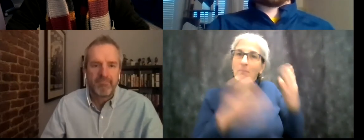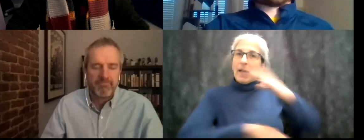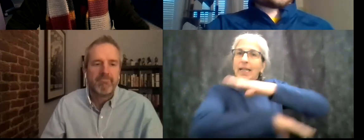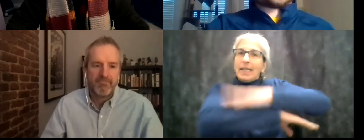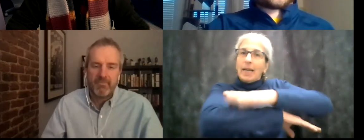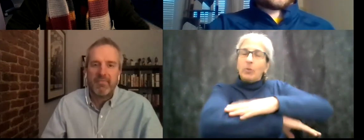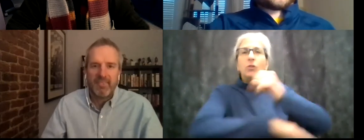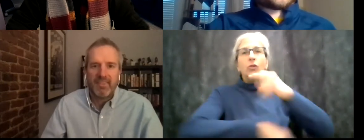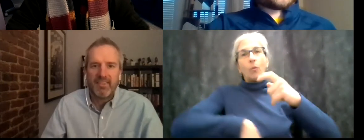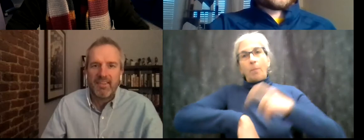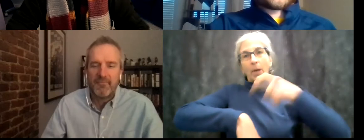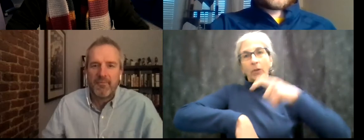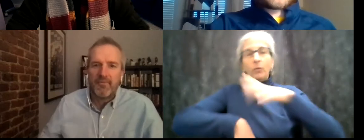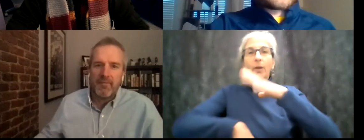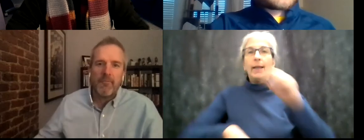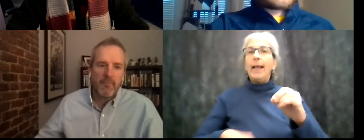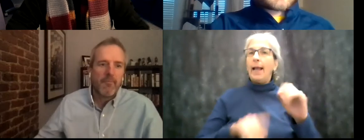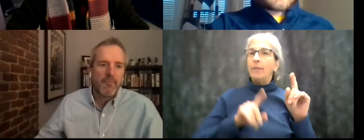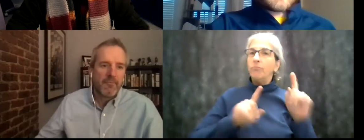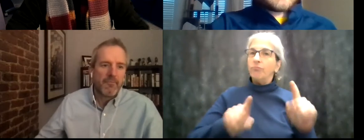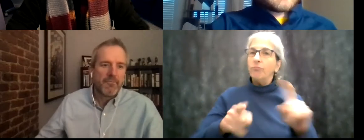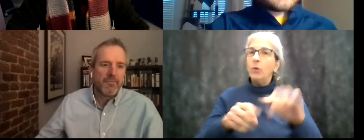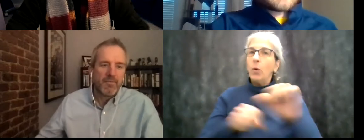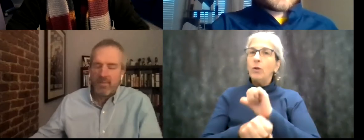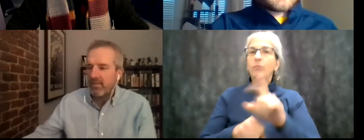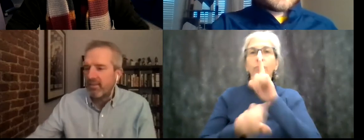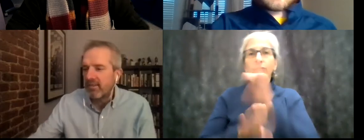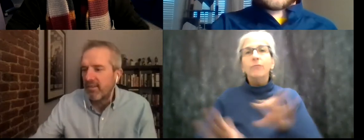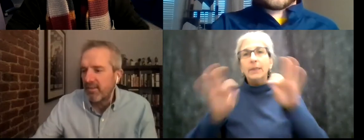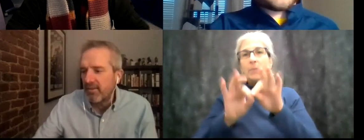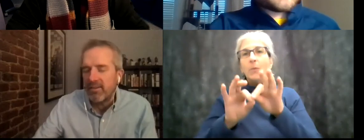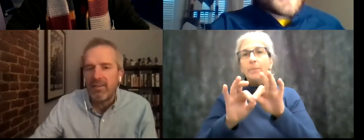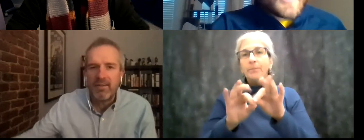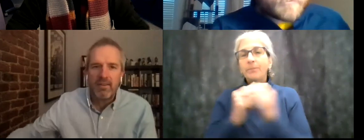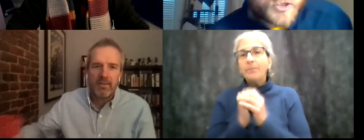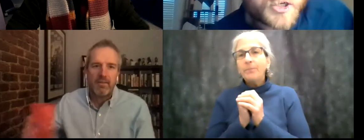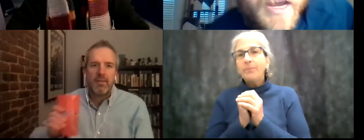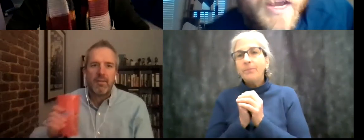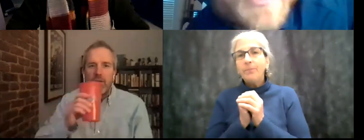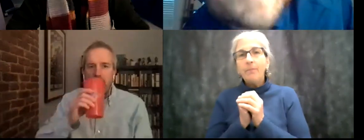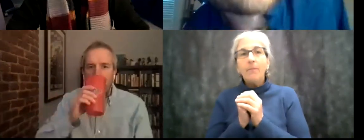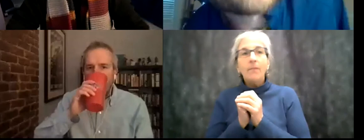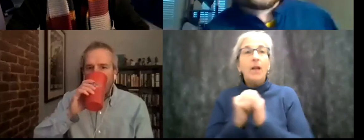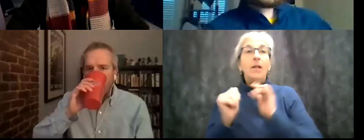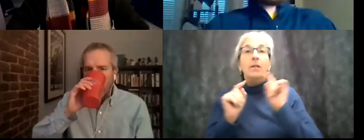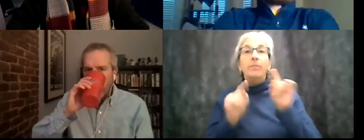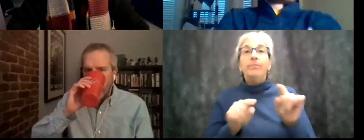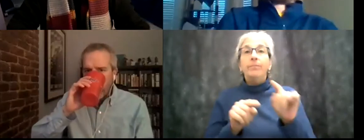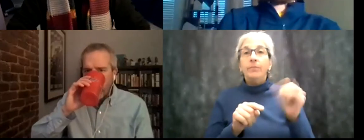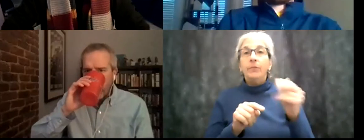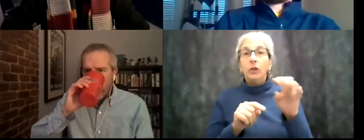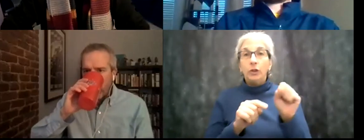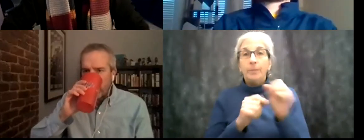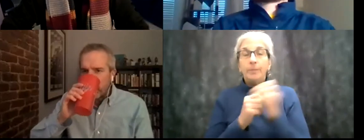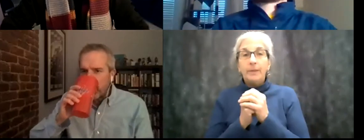are huge in that industry. Huge, huge, huge. All right, let's see. James,